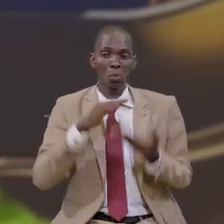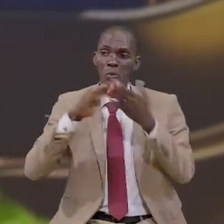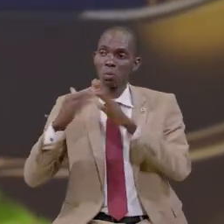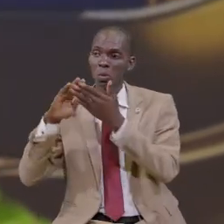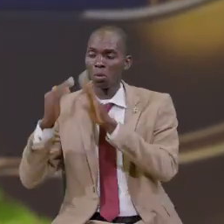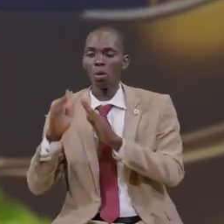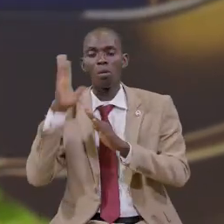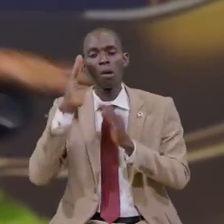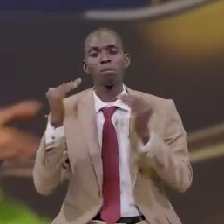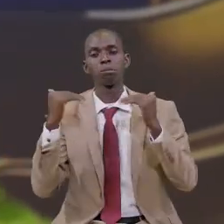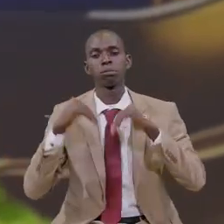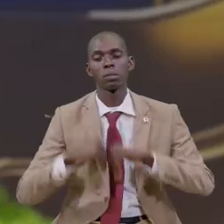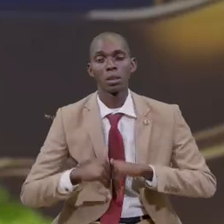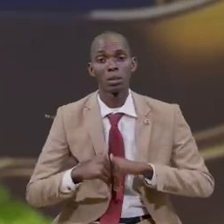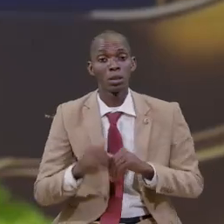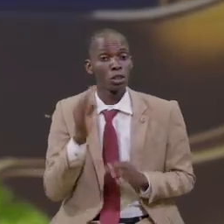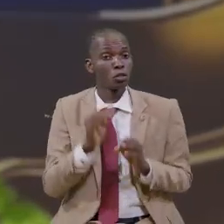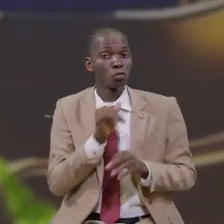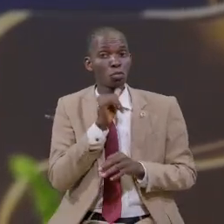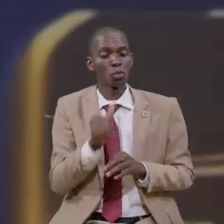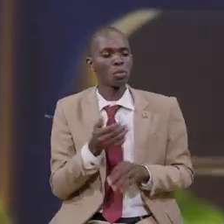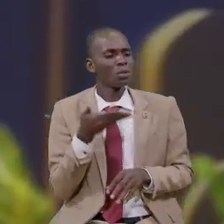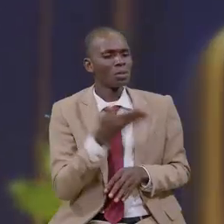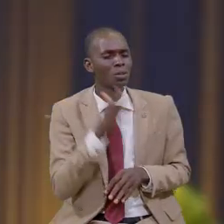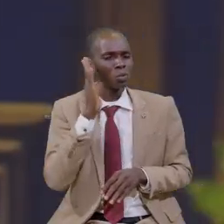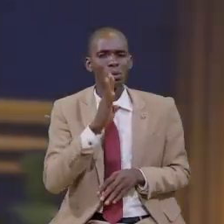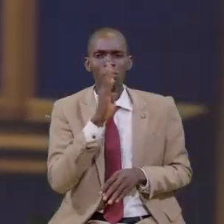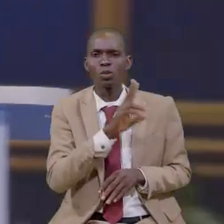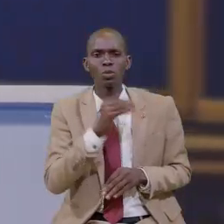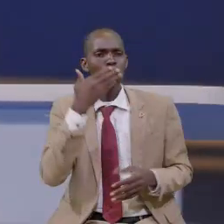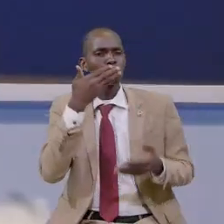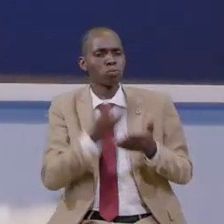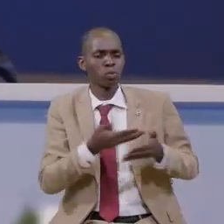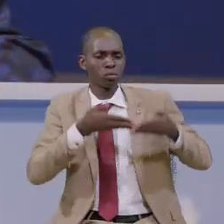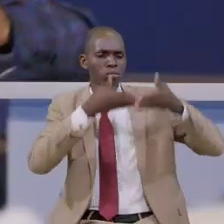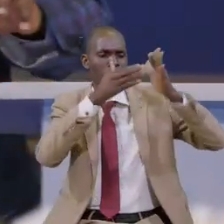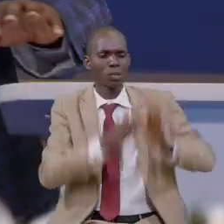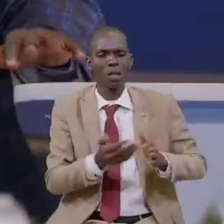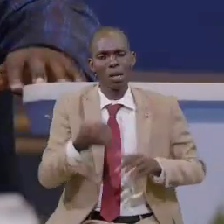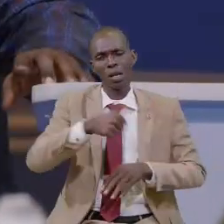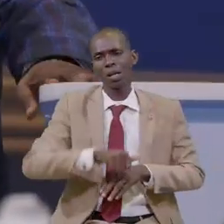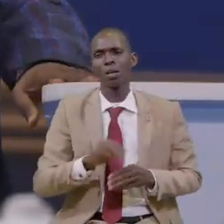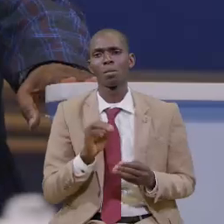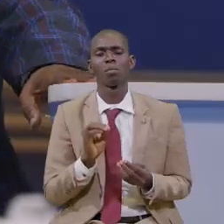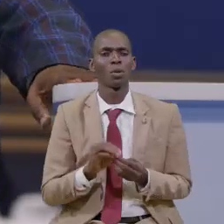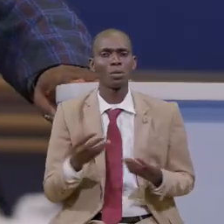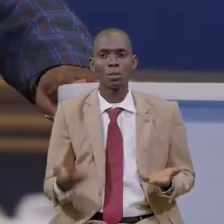Otherwise, there'll be no leadership anymore. The people you want, they have their reasons. They say they should not be